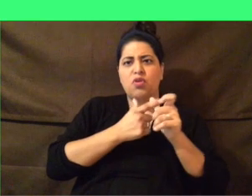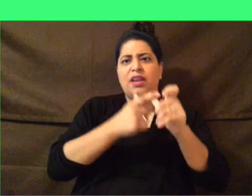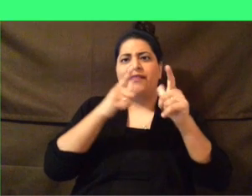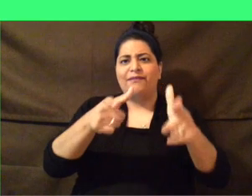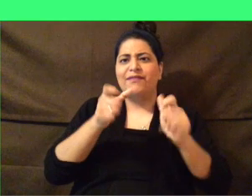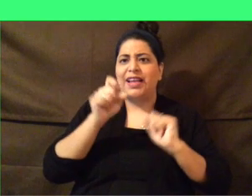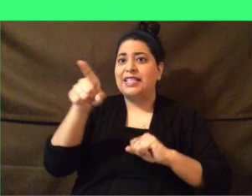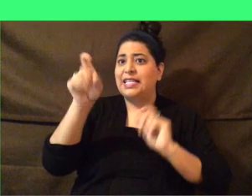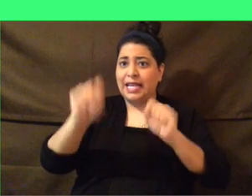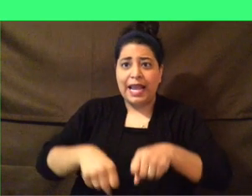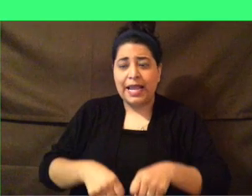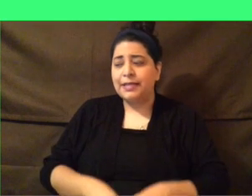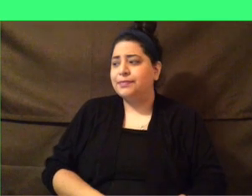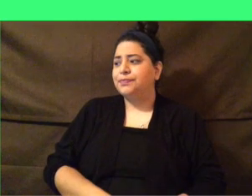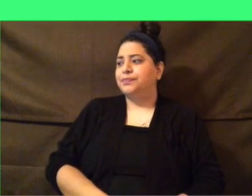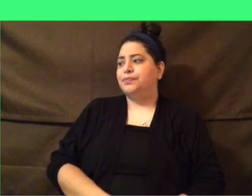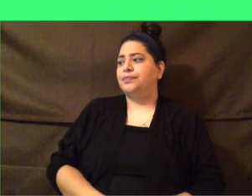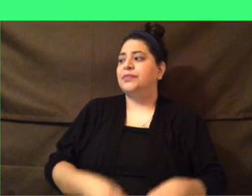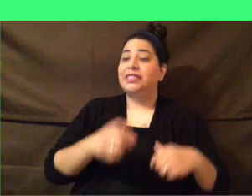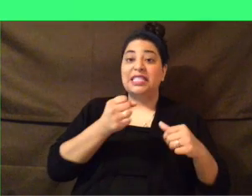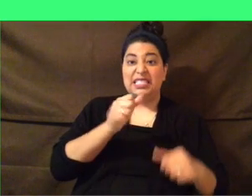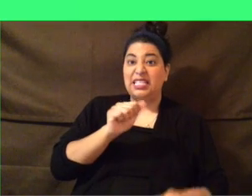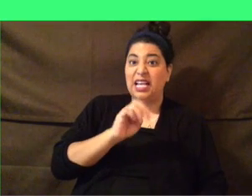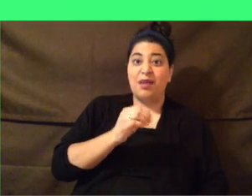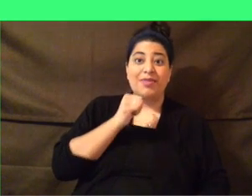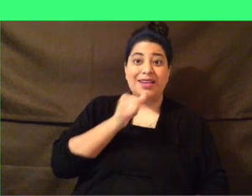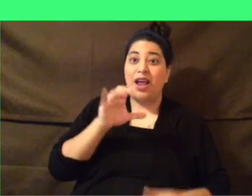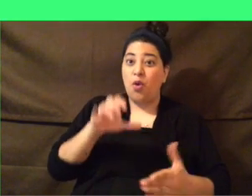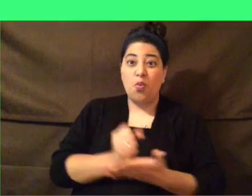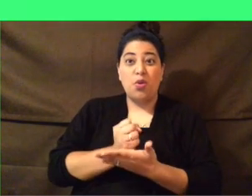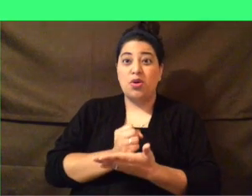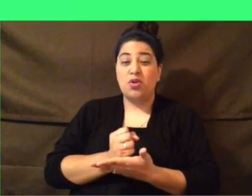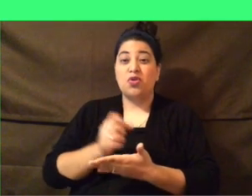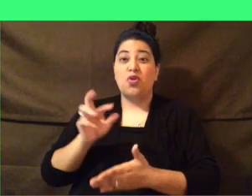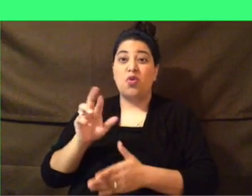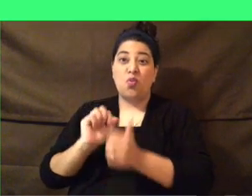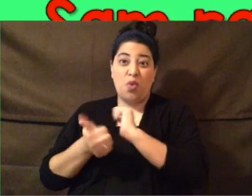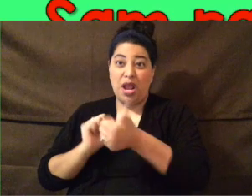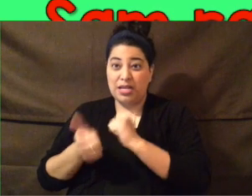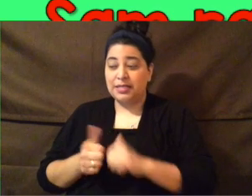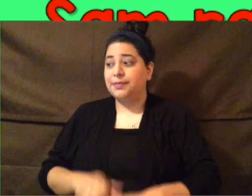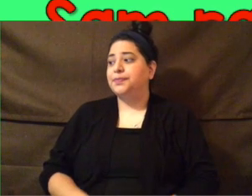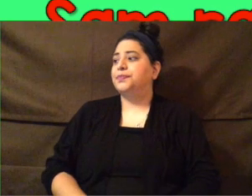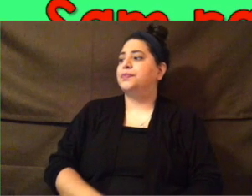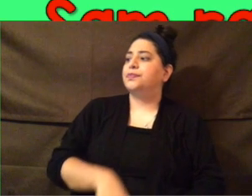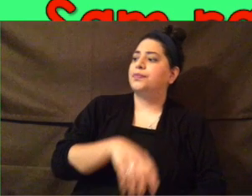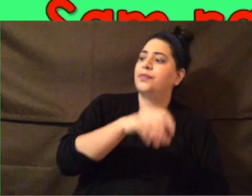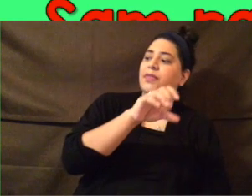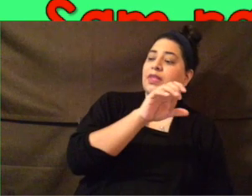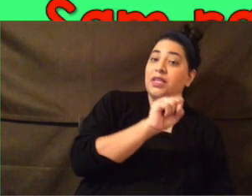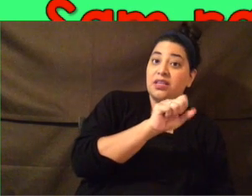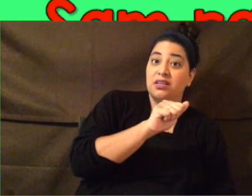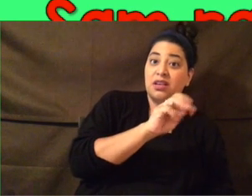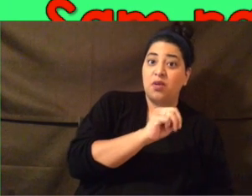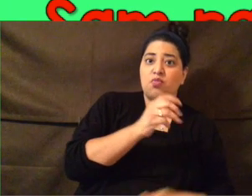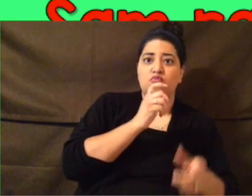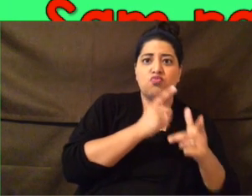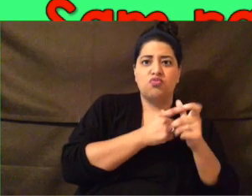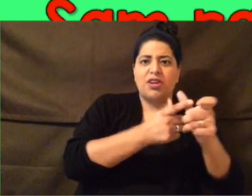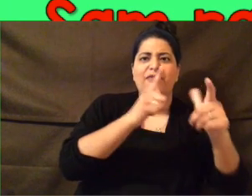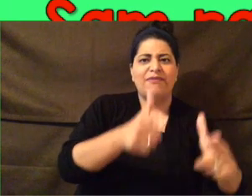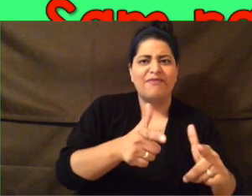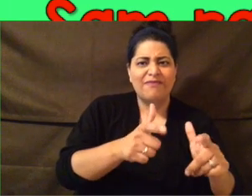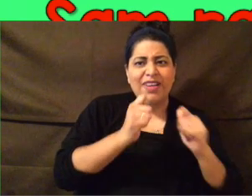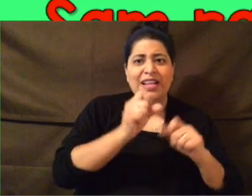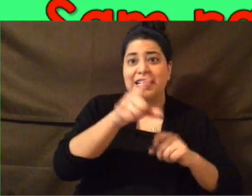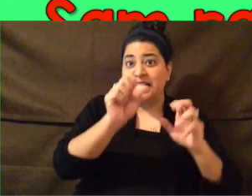as he could. Sam didn't win the race. So, how could I join them? Sam ran as fast as he could, but he